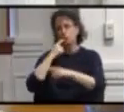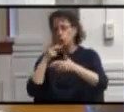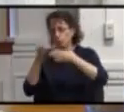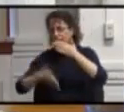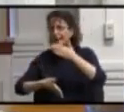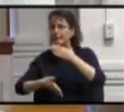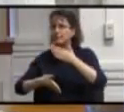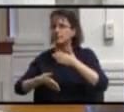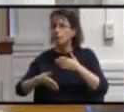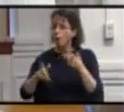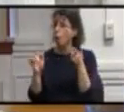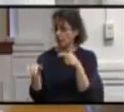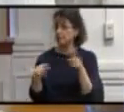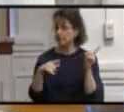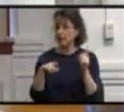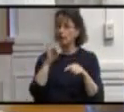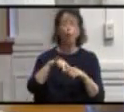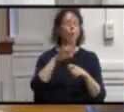round.